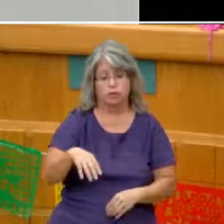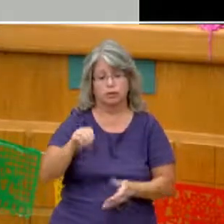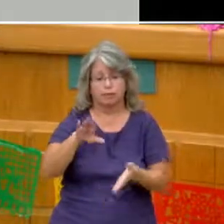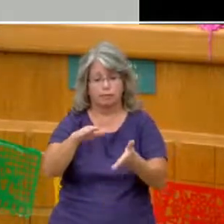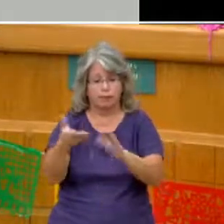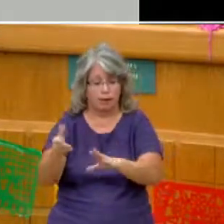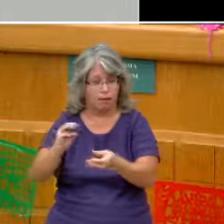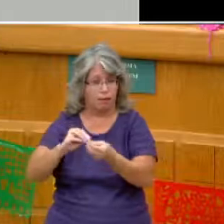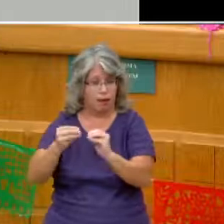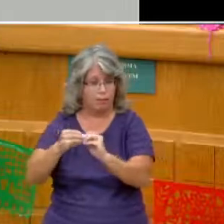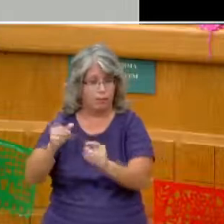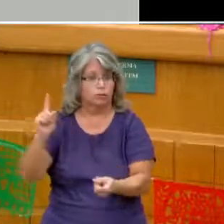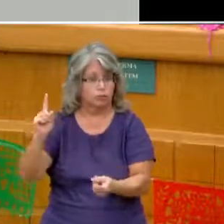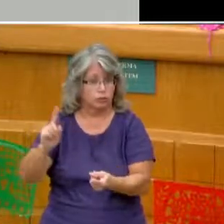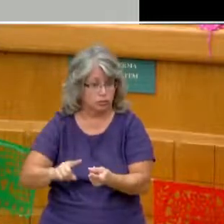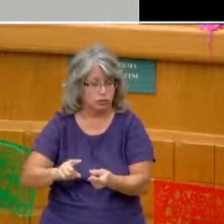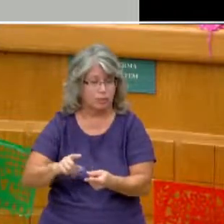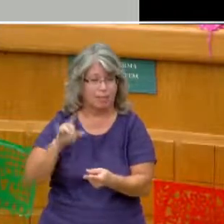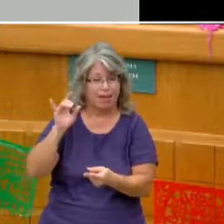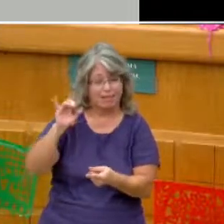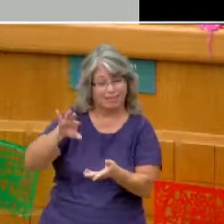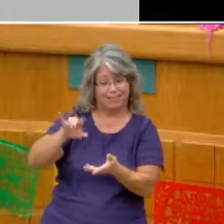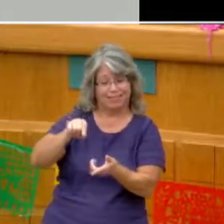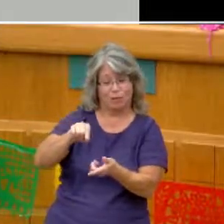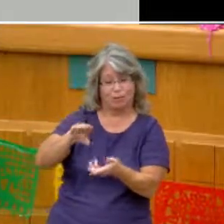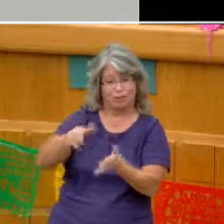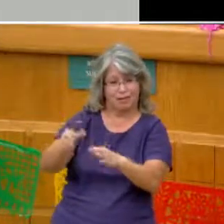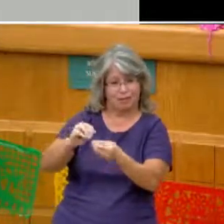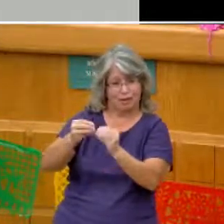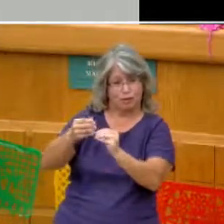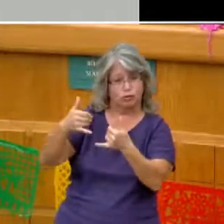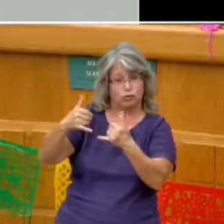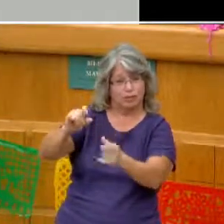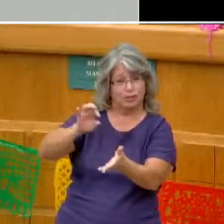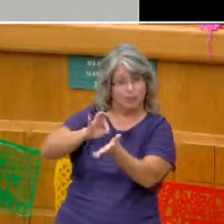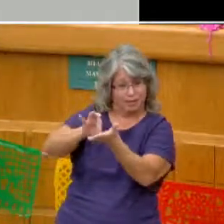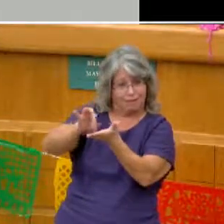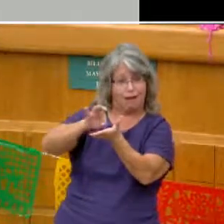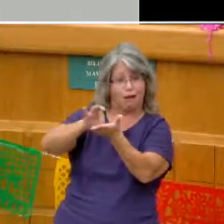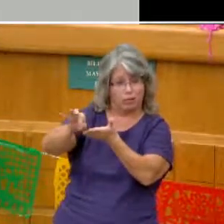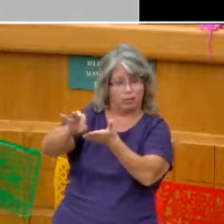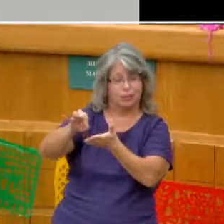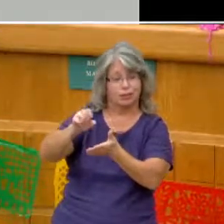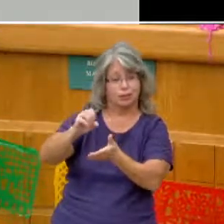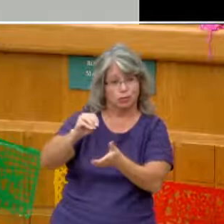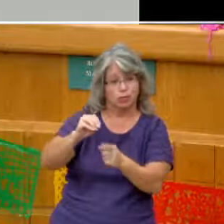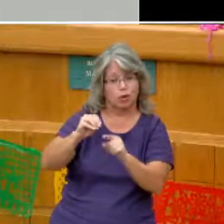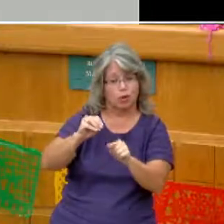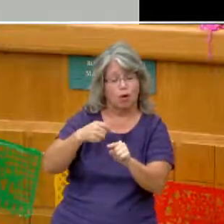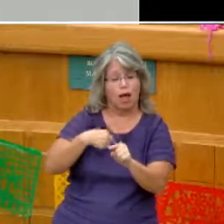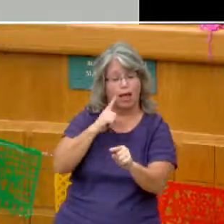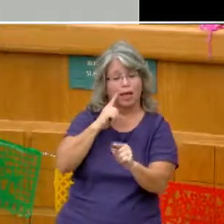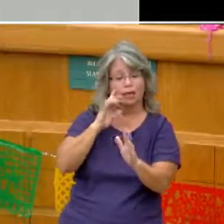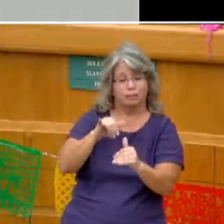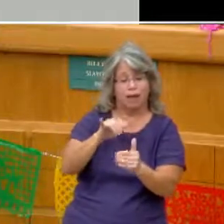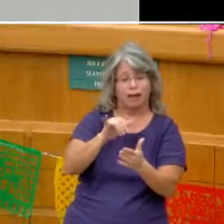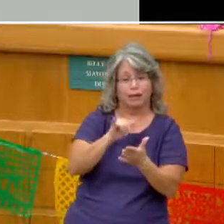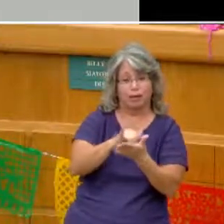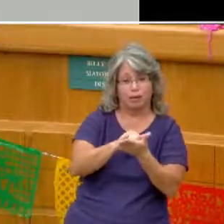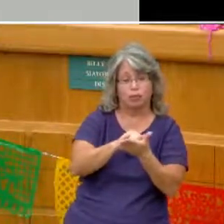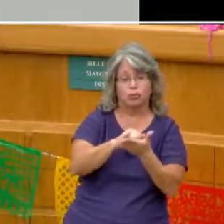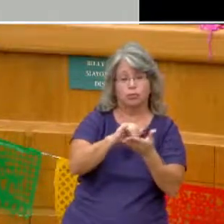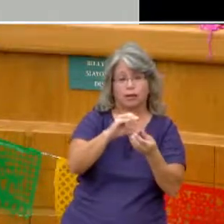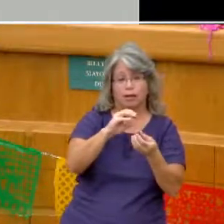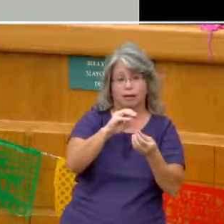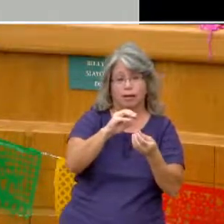The fatalities are still being counted, and for that reason, I expect that those data points that I showed on the previous graph will continue to